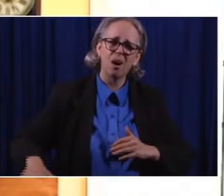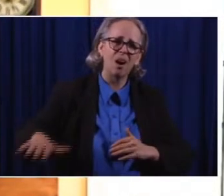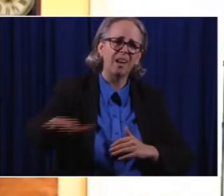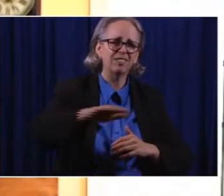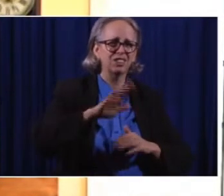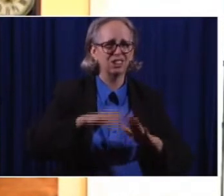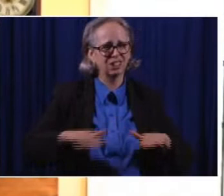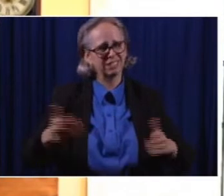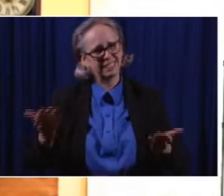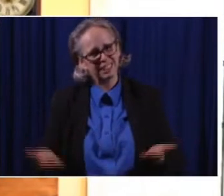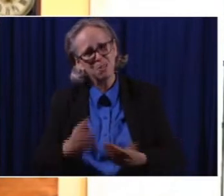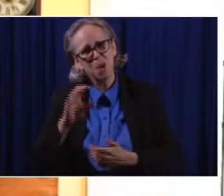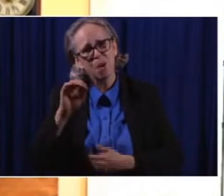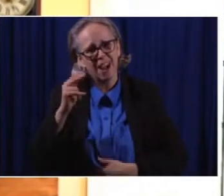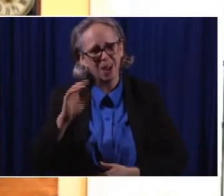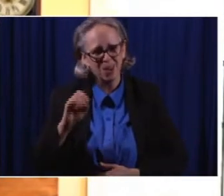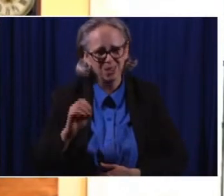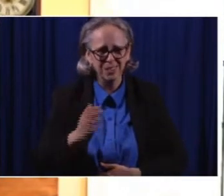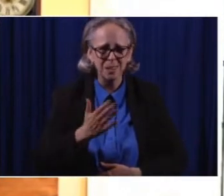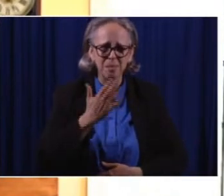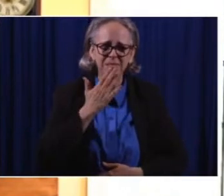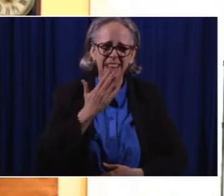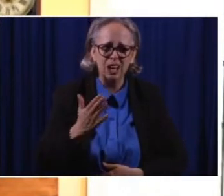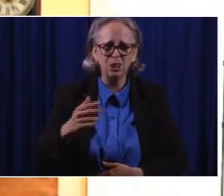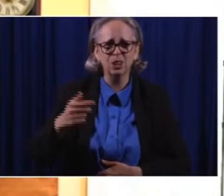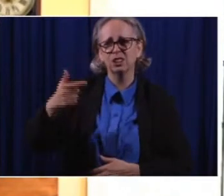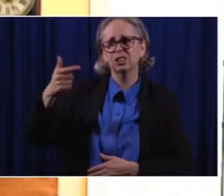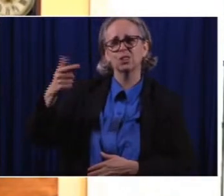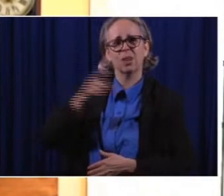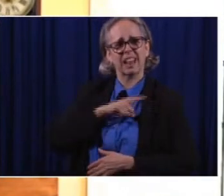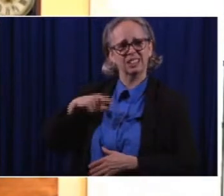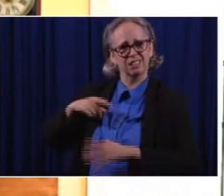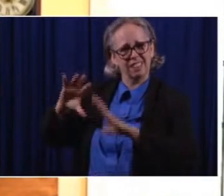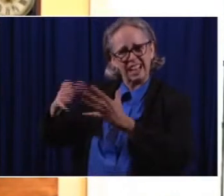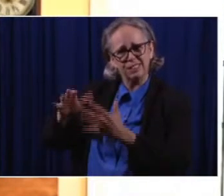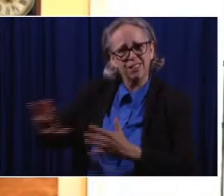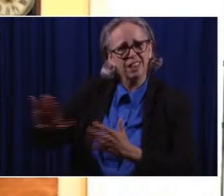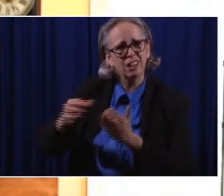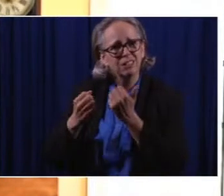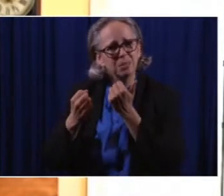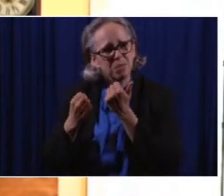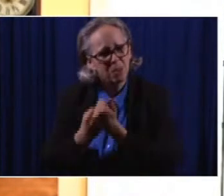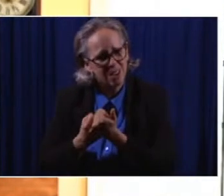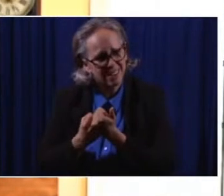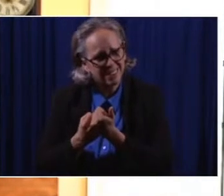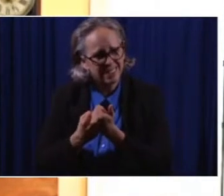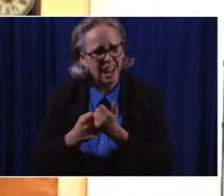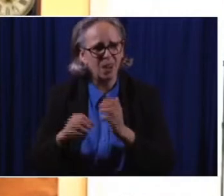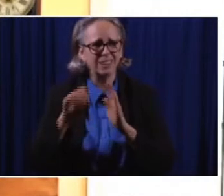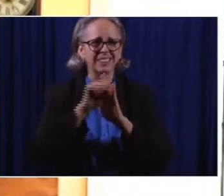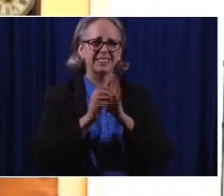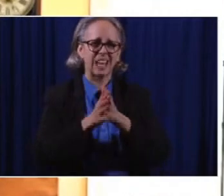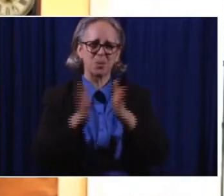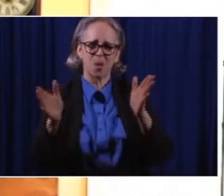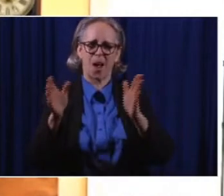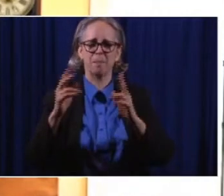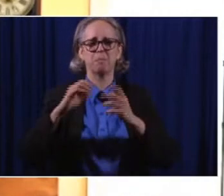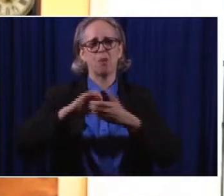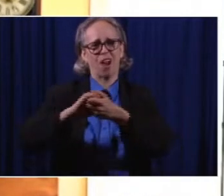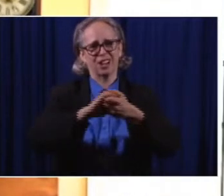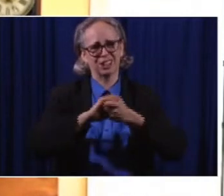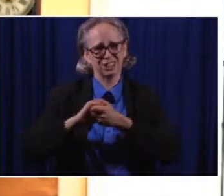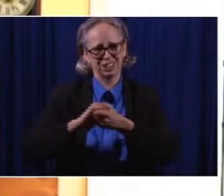the support of the General Assembly and also to our partners statewide. To sign